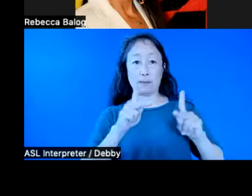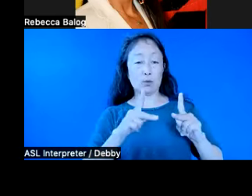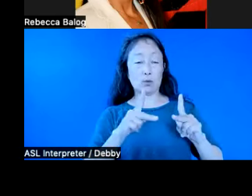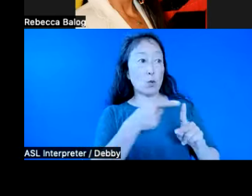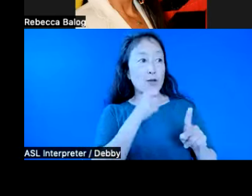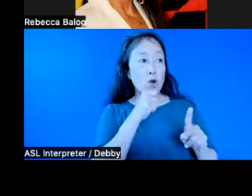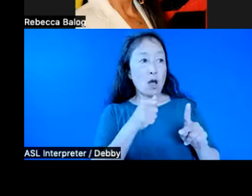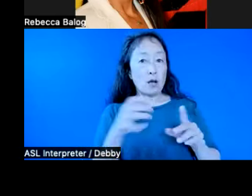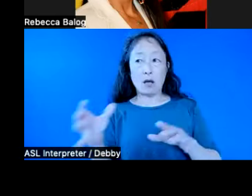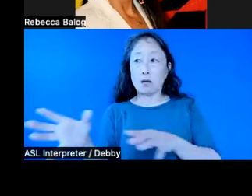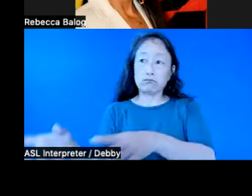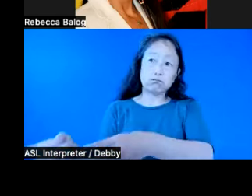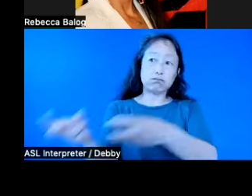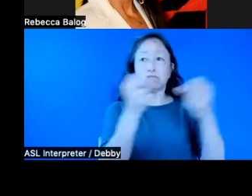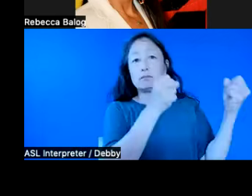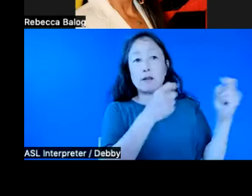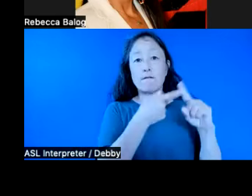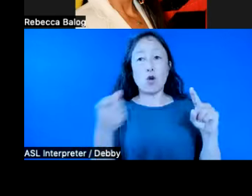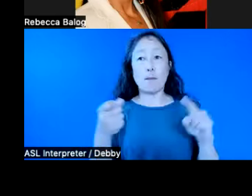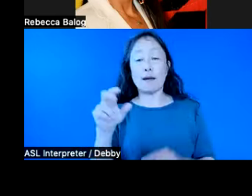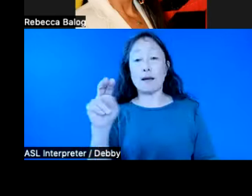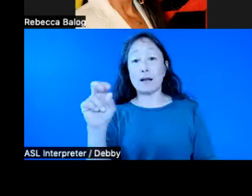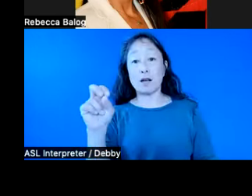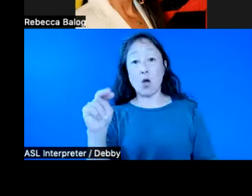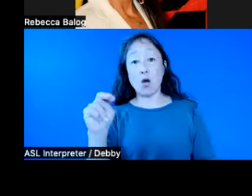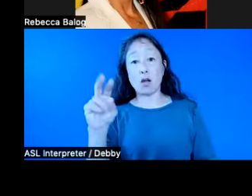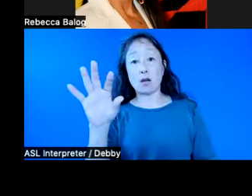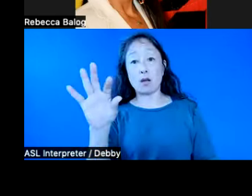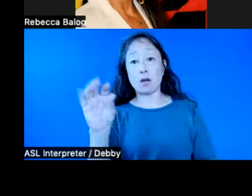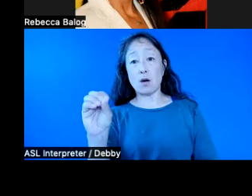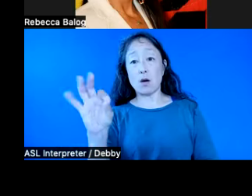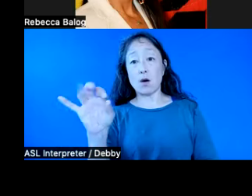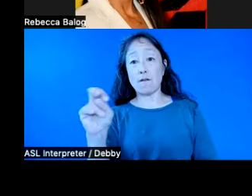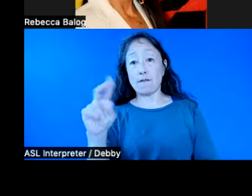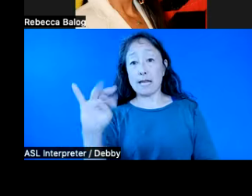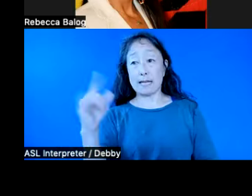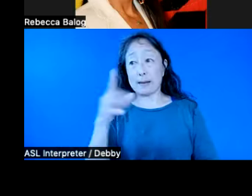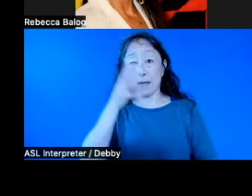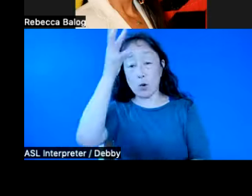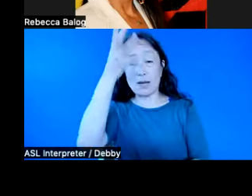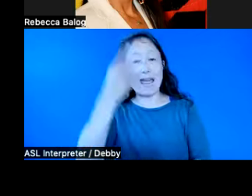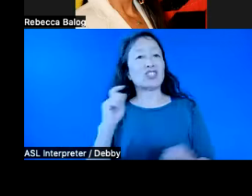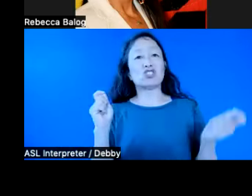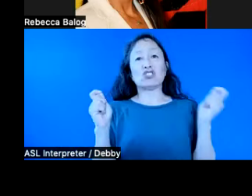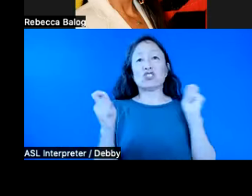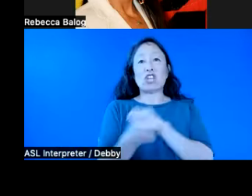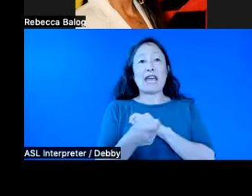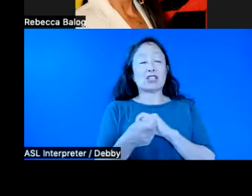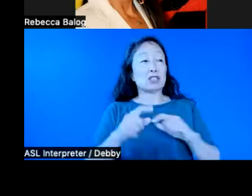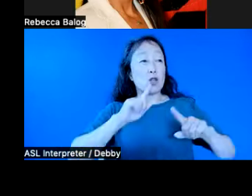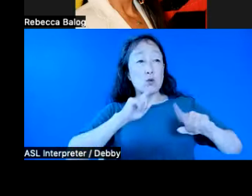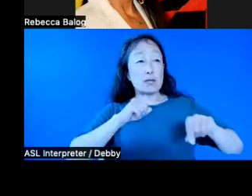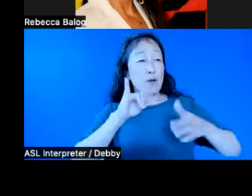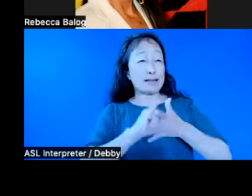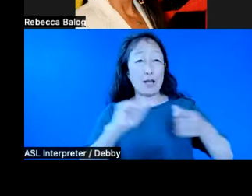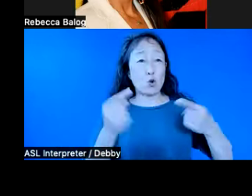non-offending parent, and then change the hurtful responses. And sometimes that just comes right out of the judicial or court